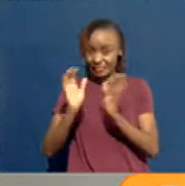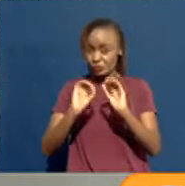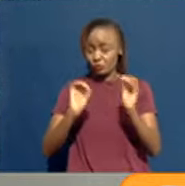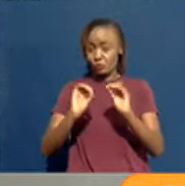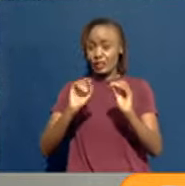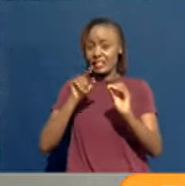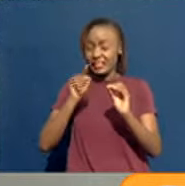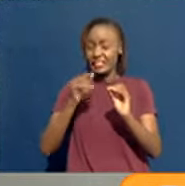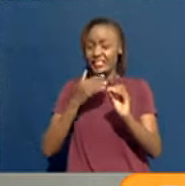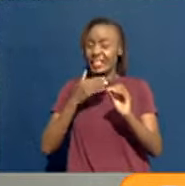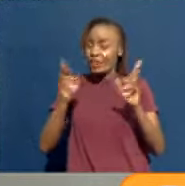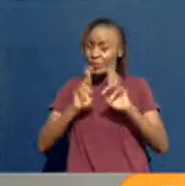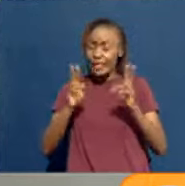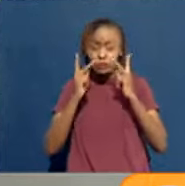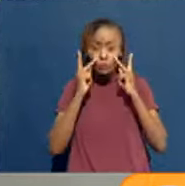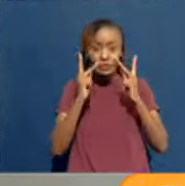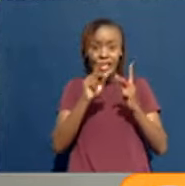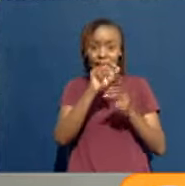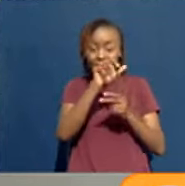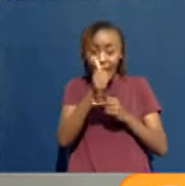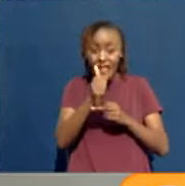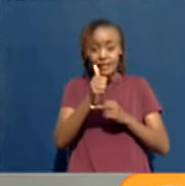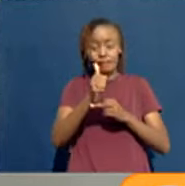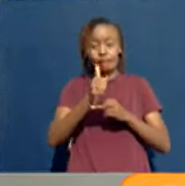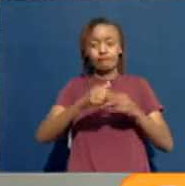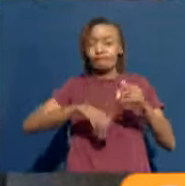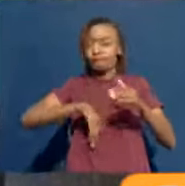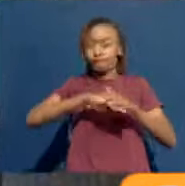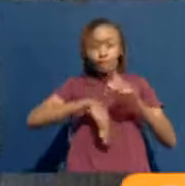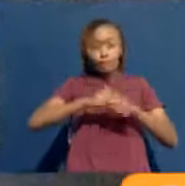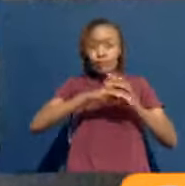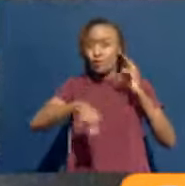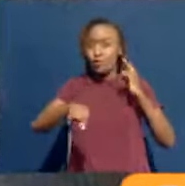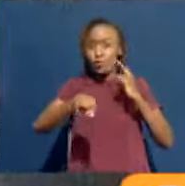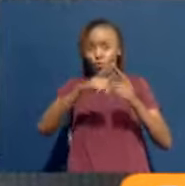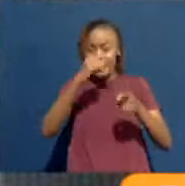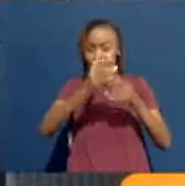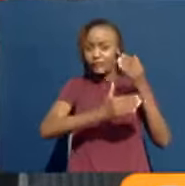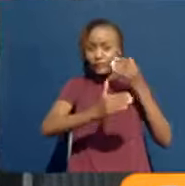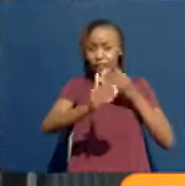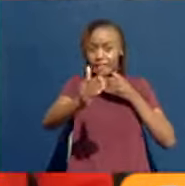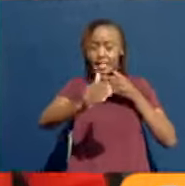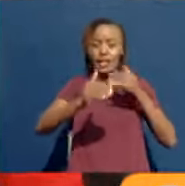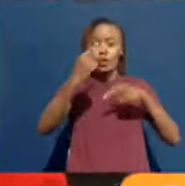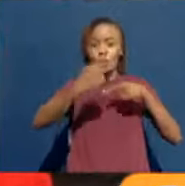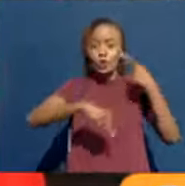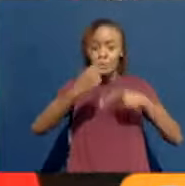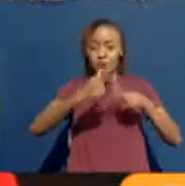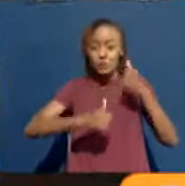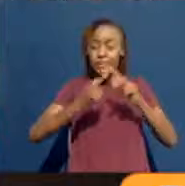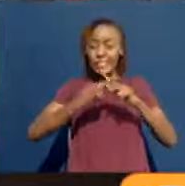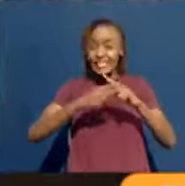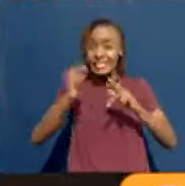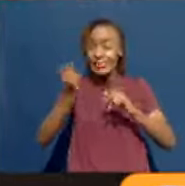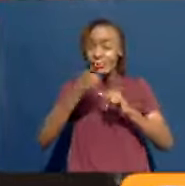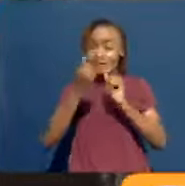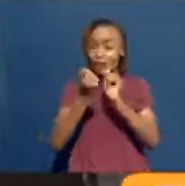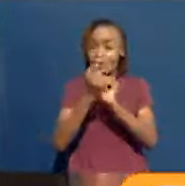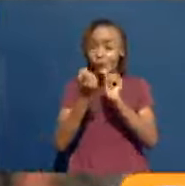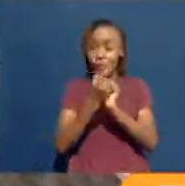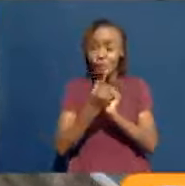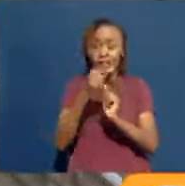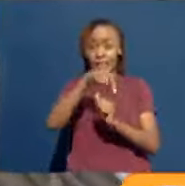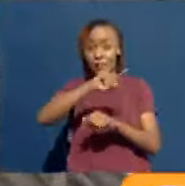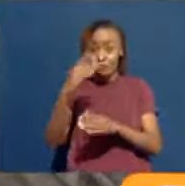of performance replicated in the subsequent matches, especially the World Cup qualifiers that start in November. Upon arrival from